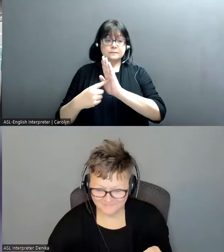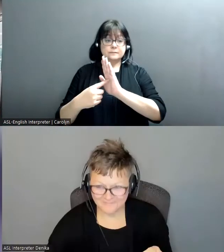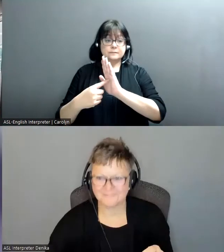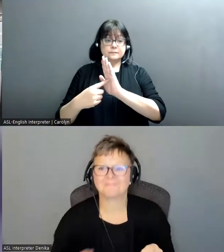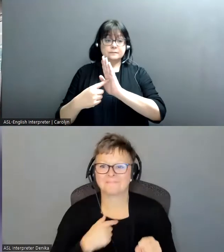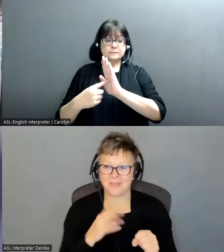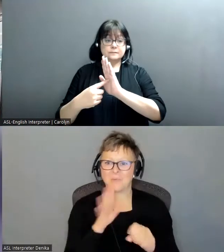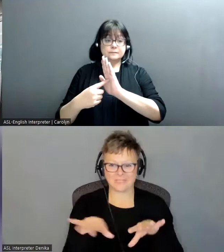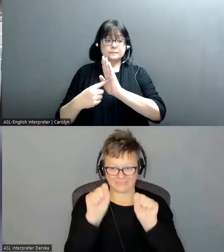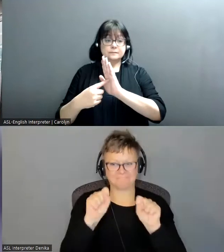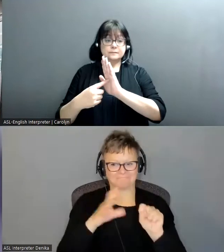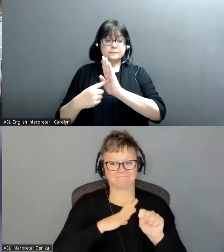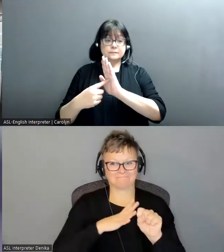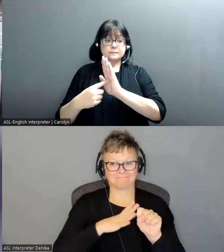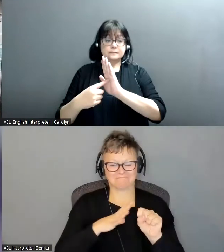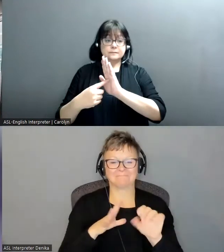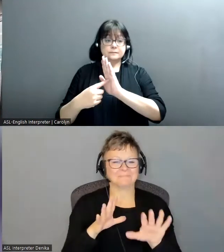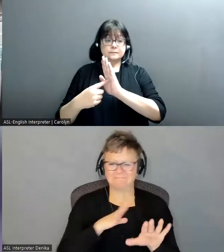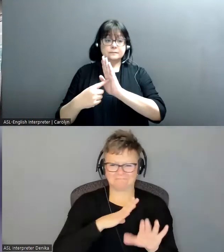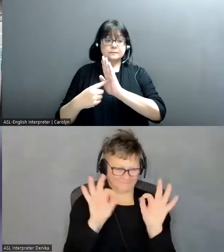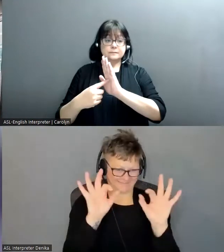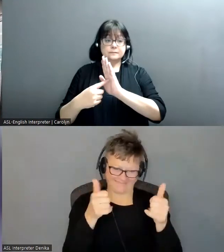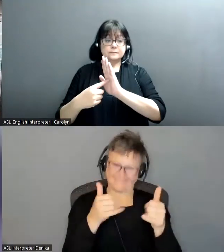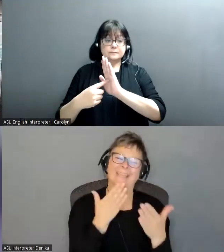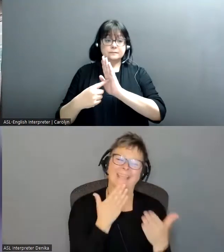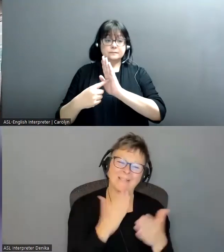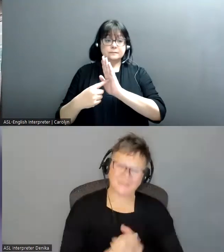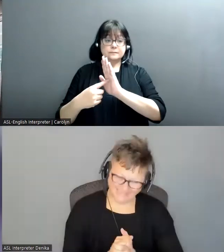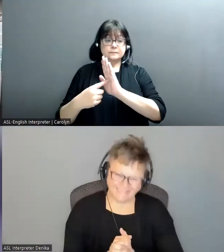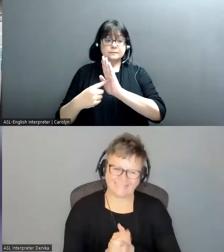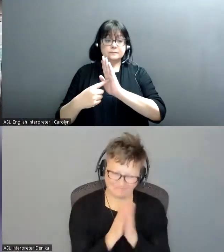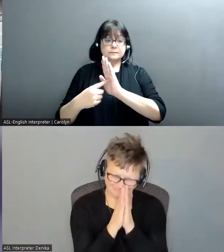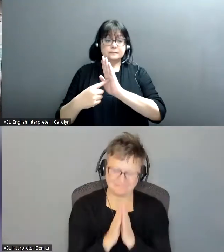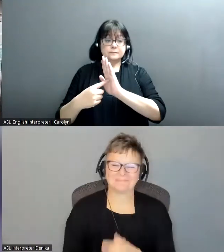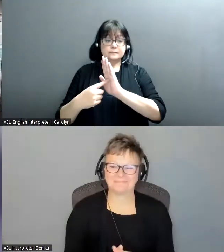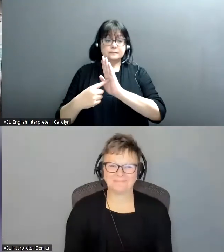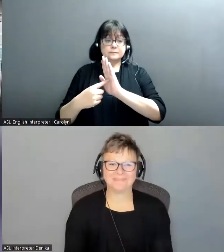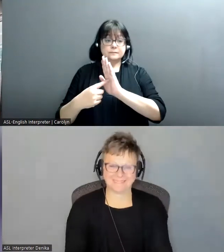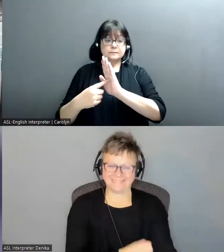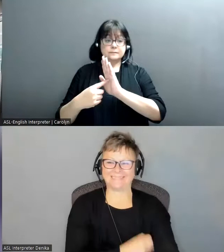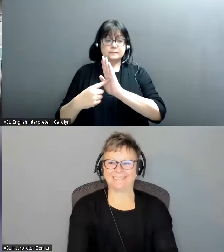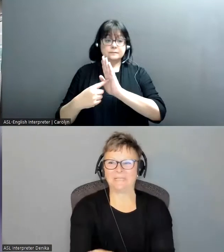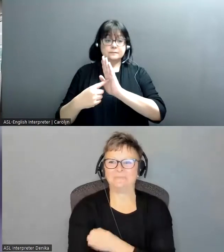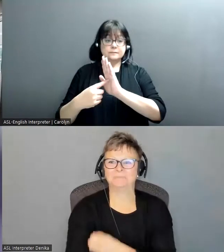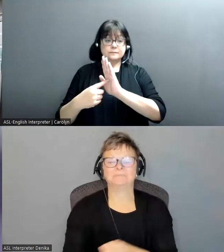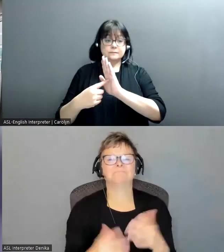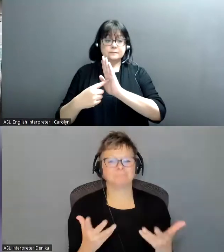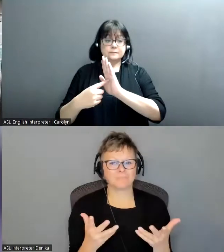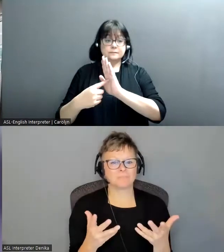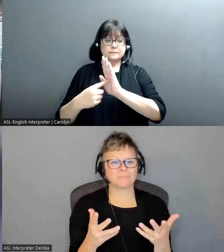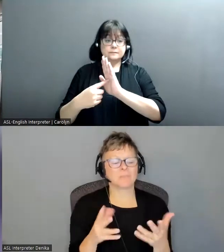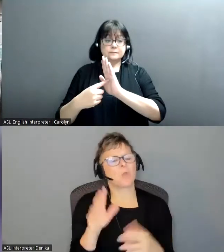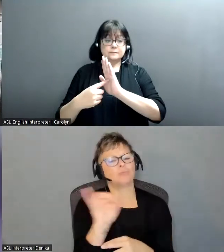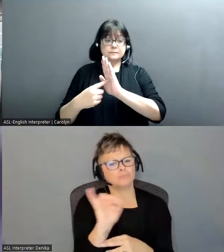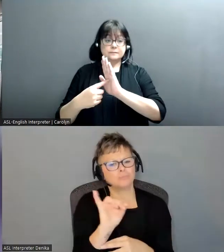I'm so very sorry. All right, awesome. I'm glad that I caught that. Thank you, Danica. Yeah, and the other thing that I was going to mention, you know,